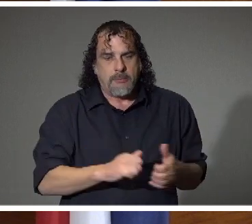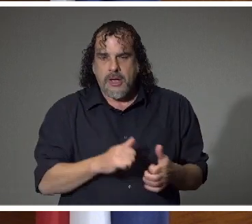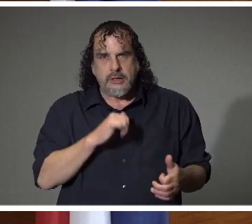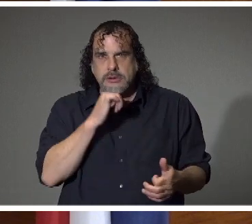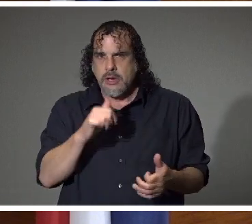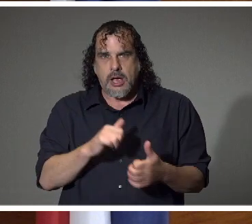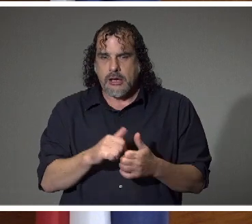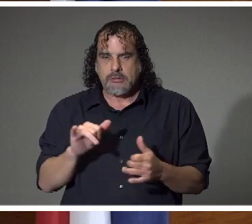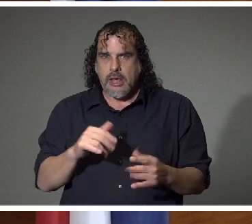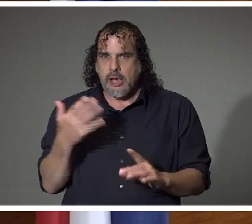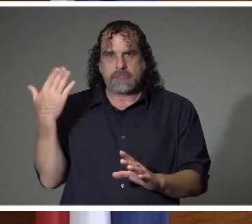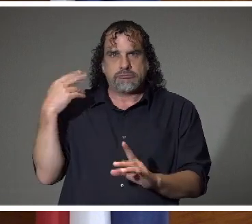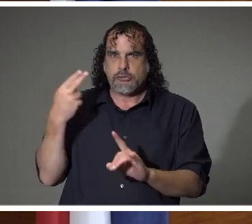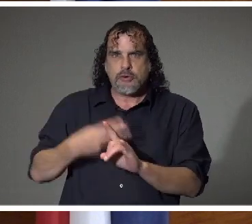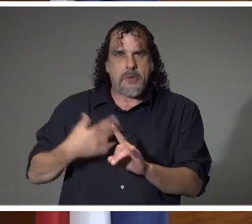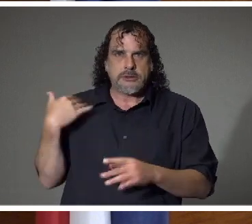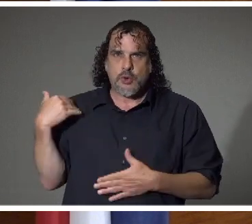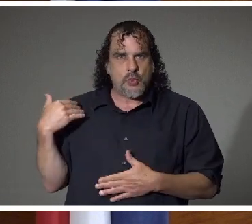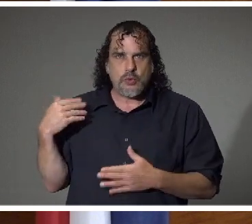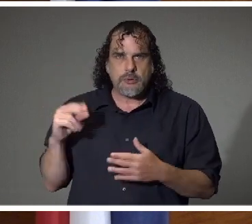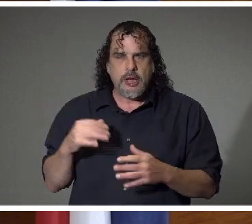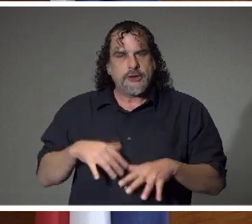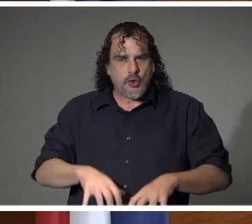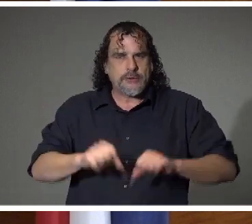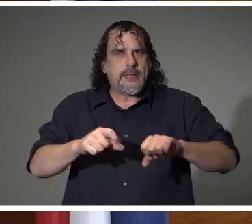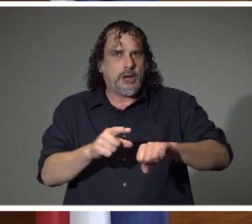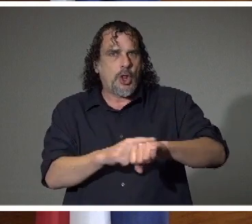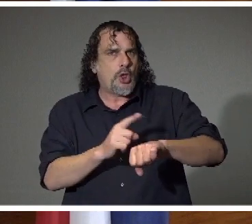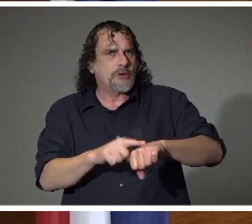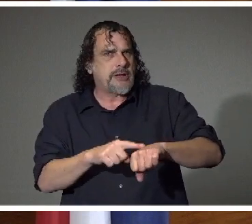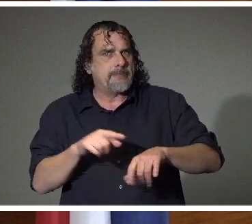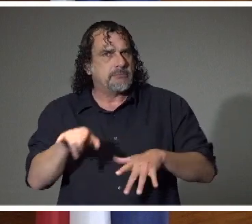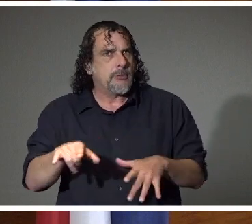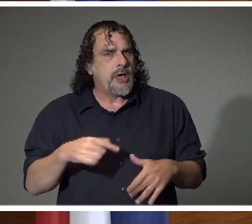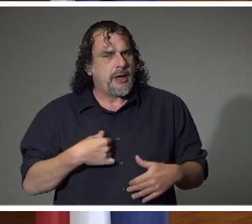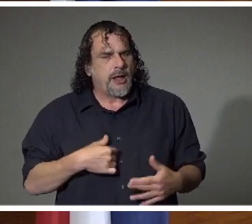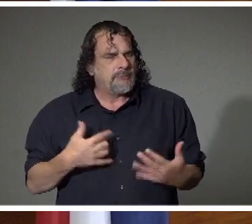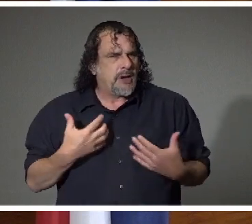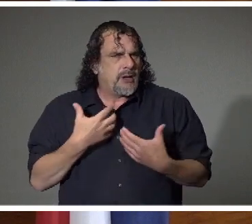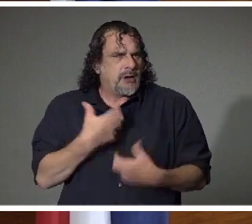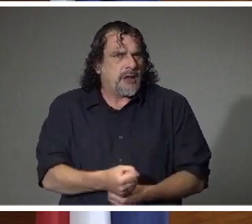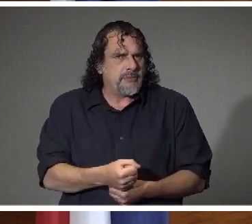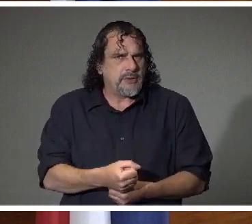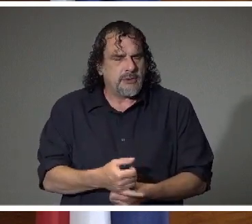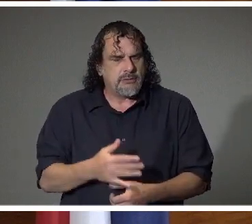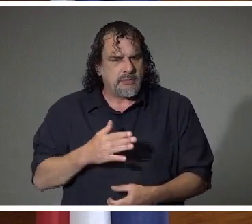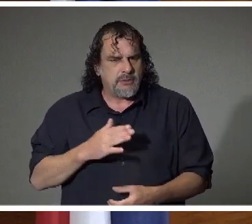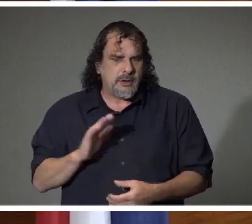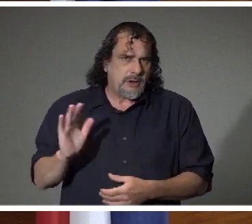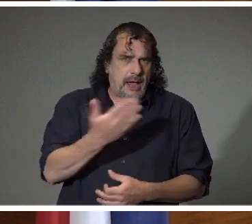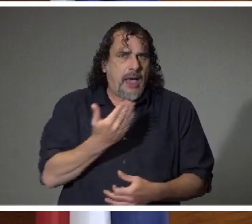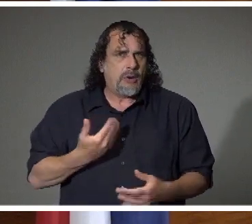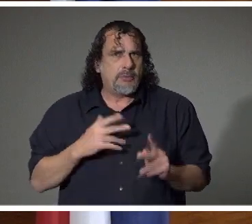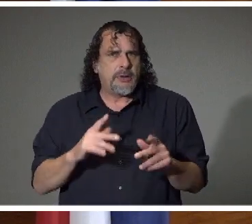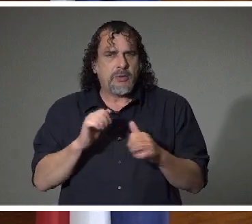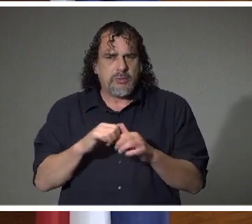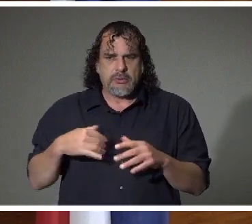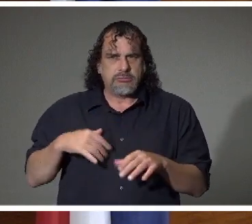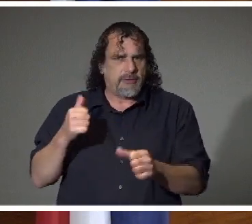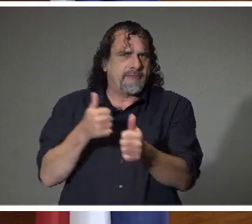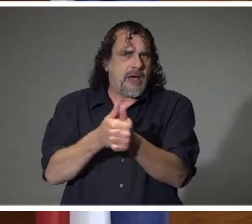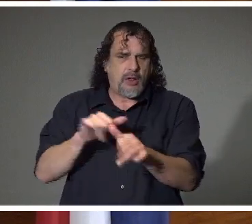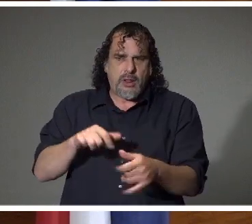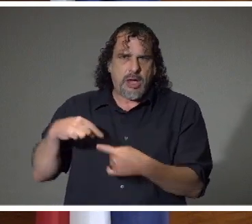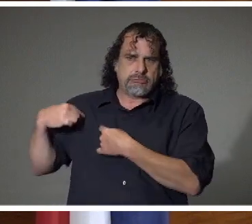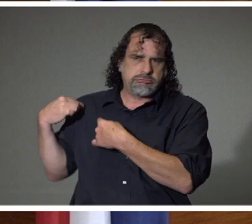just 2 months ago. It's going to take time, but I'm confident that our people will do what you've been doing for the last several weeks, and that